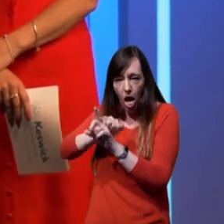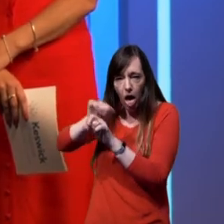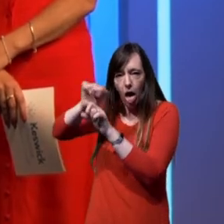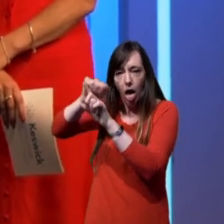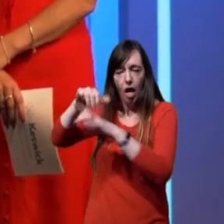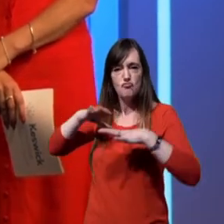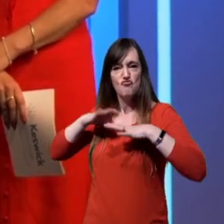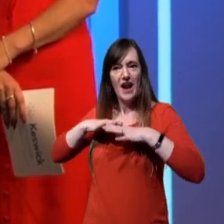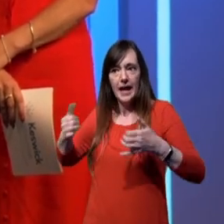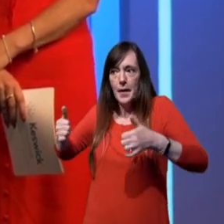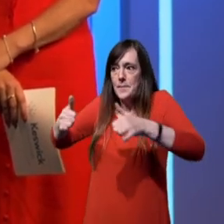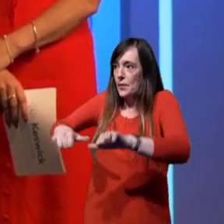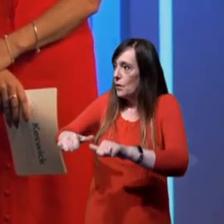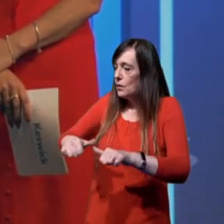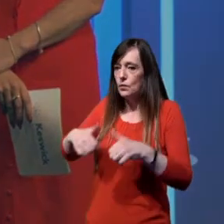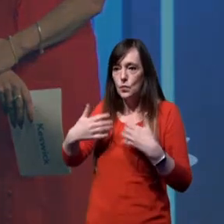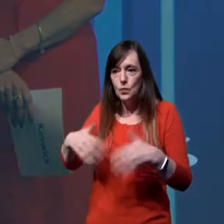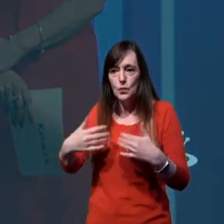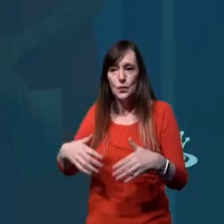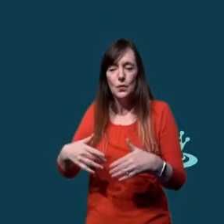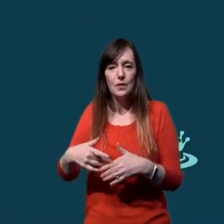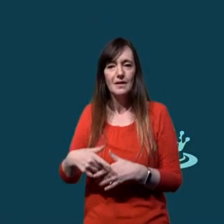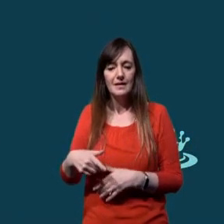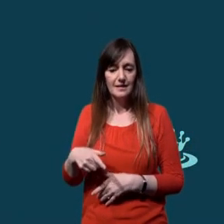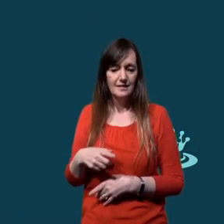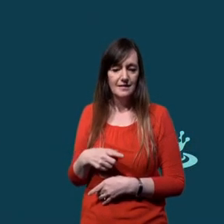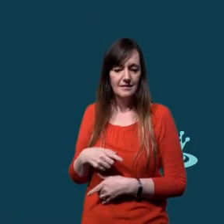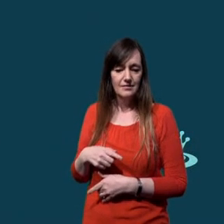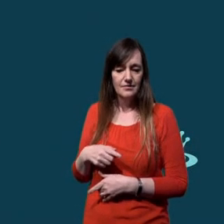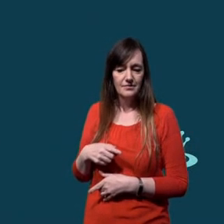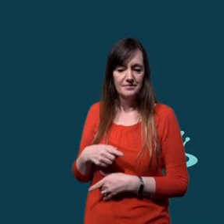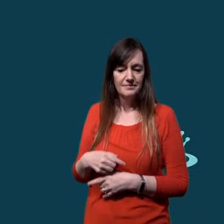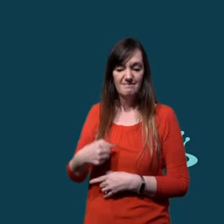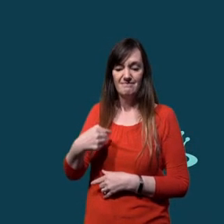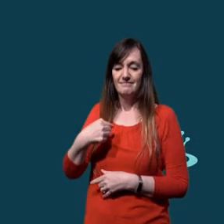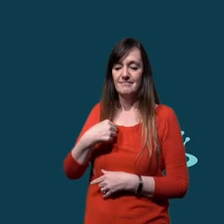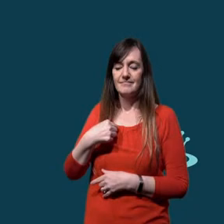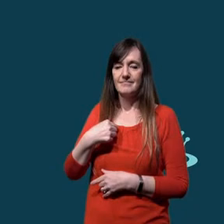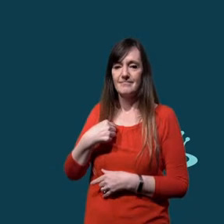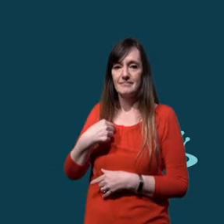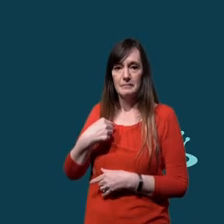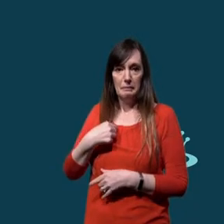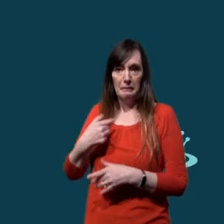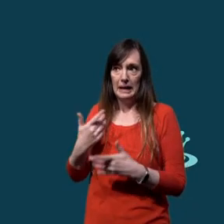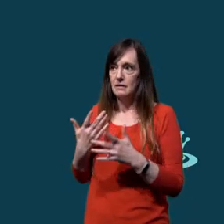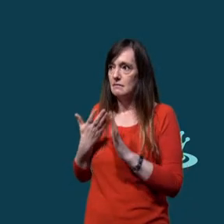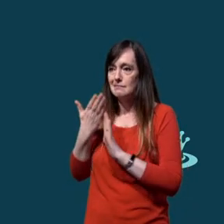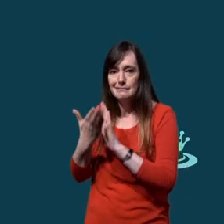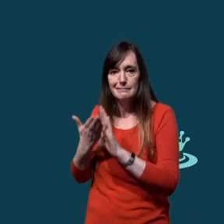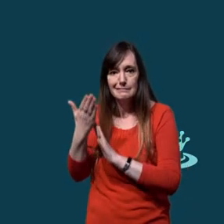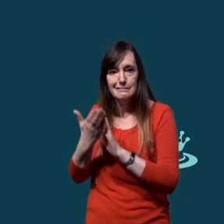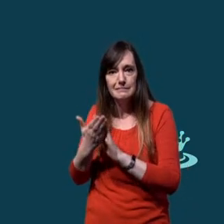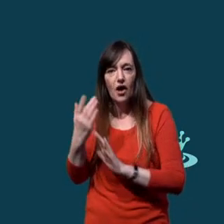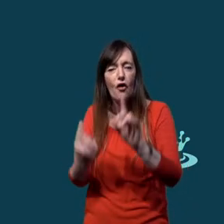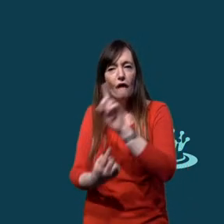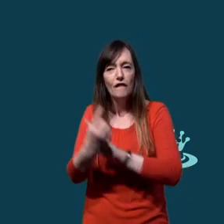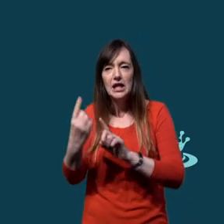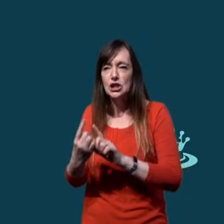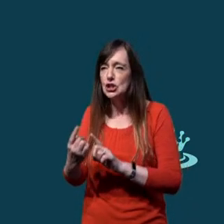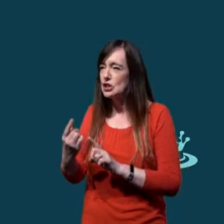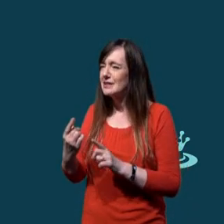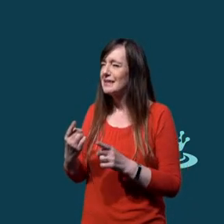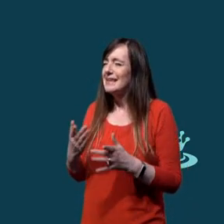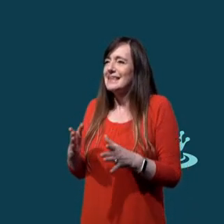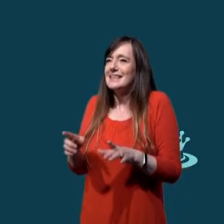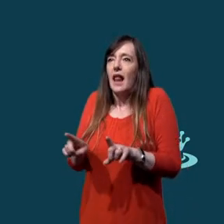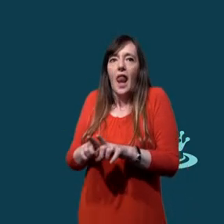year's convention is truly amazing. A young conventioneer for many years now, and it's like coming home. Thanks to